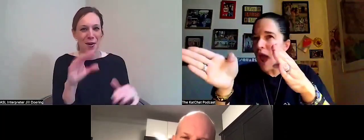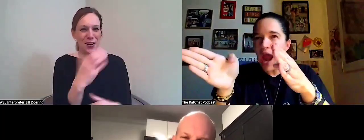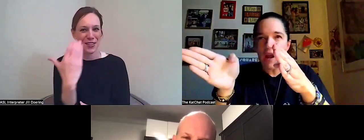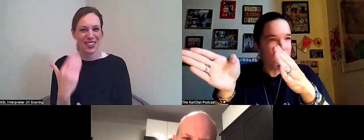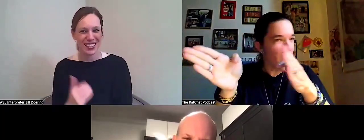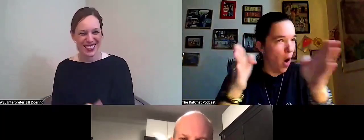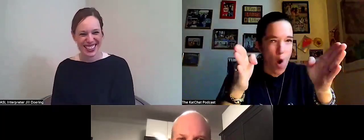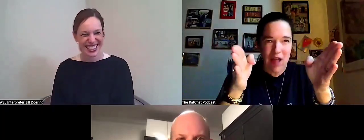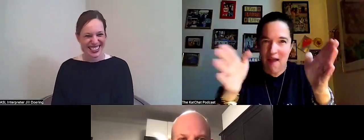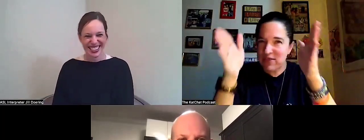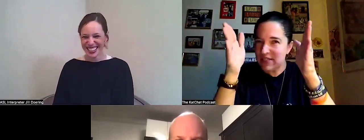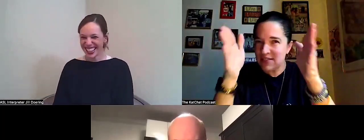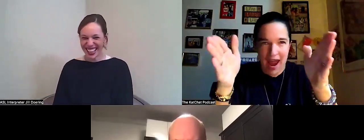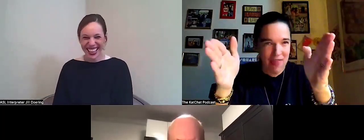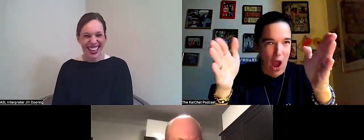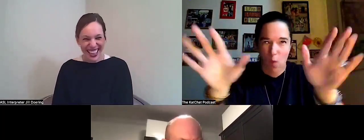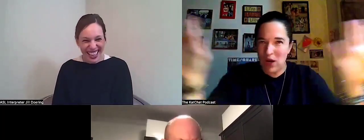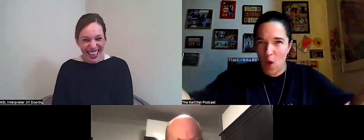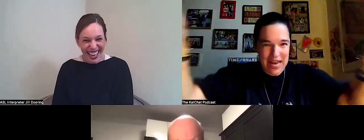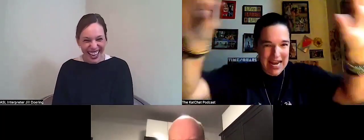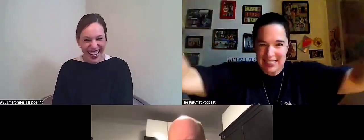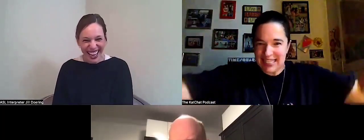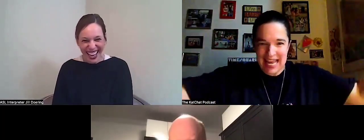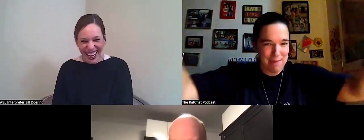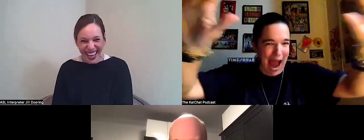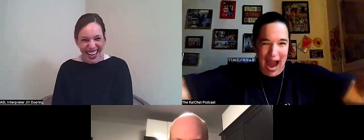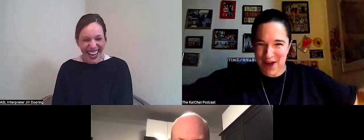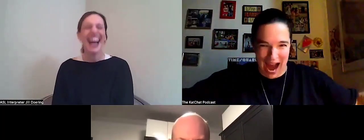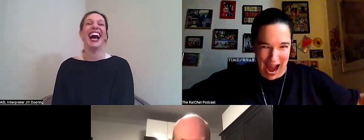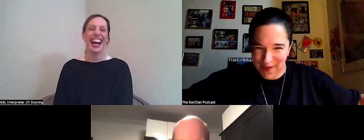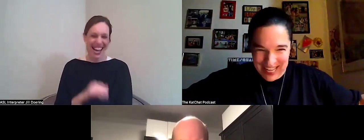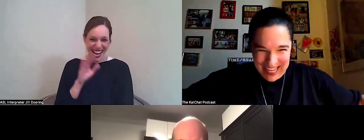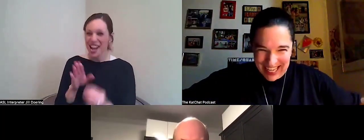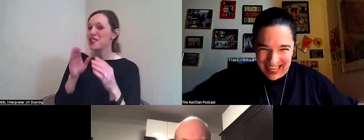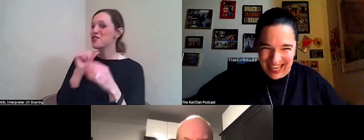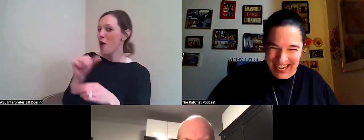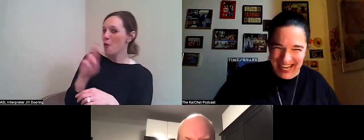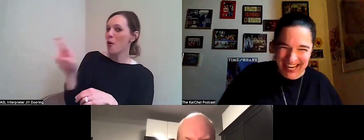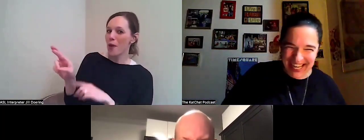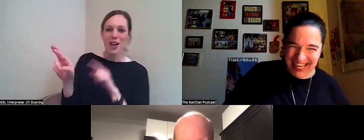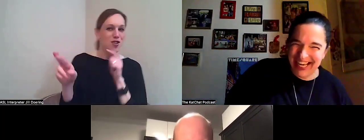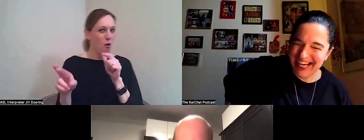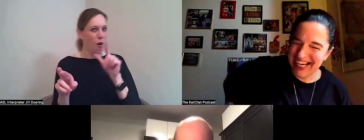don't Very go right, don't go left, stay there. We don't need to see the background.